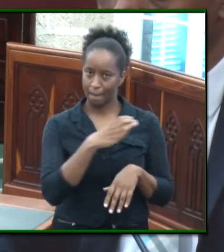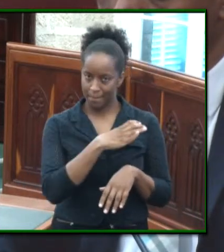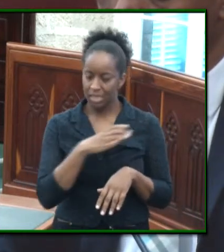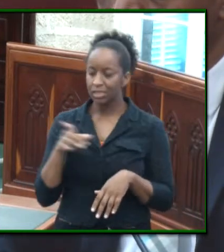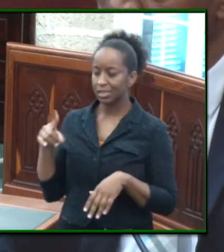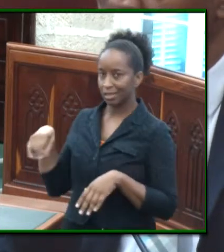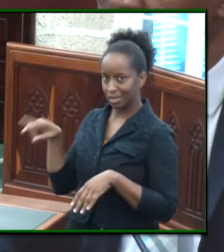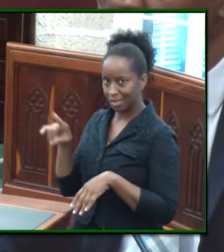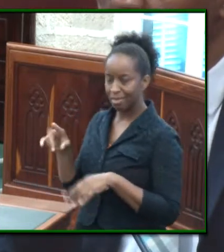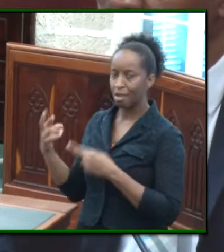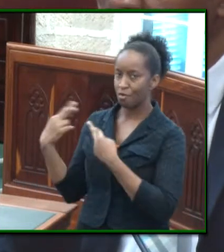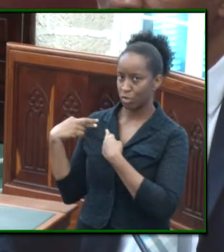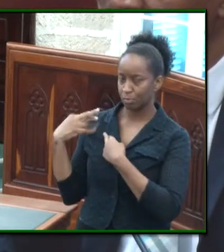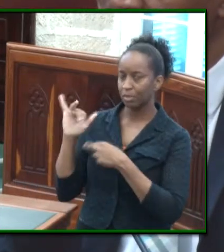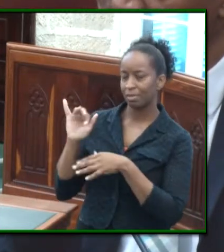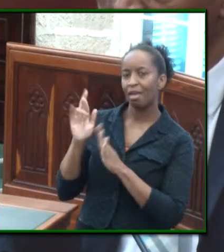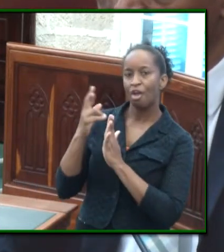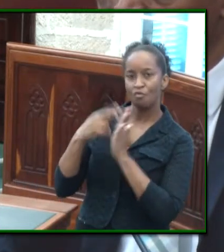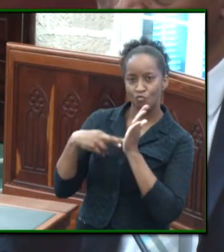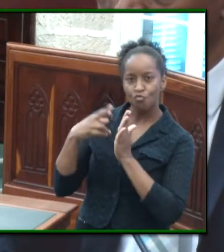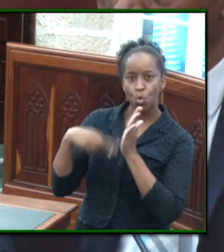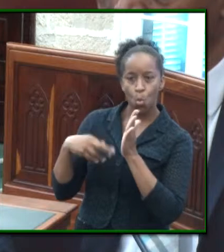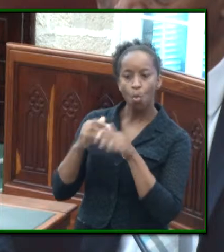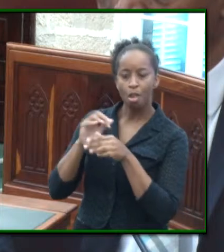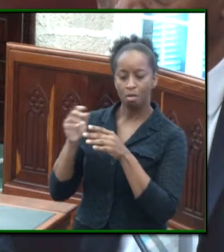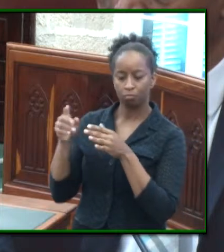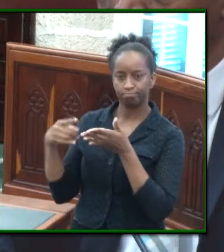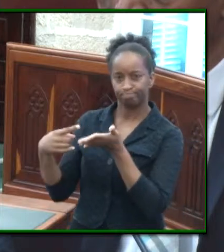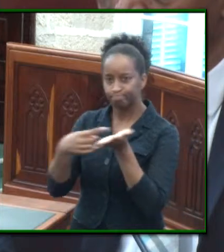functioning commercial court before the middle of